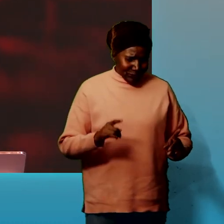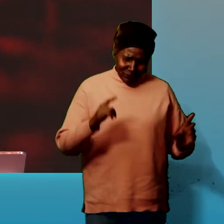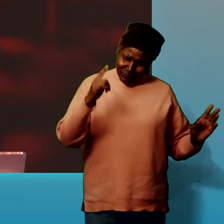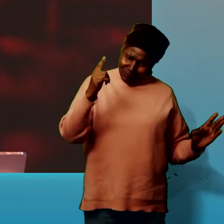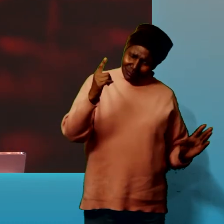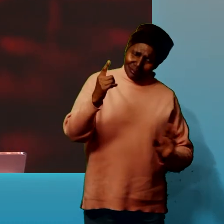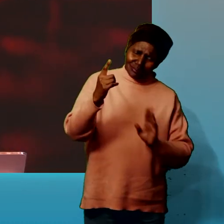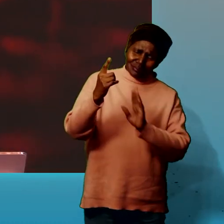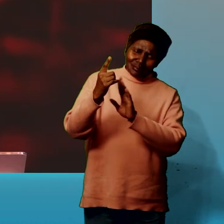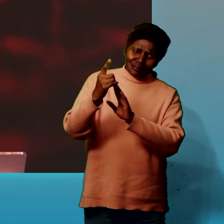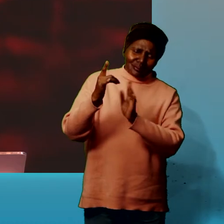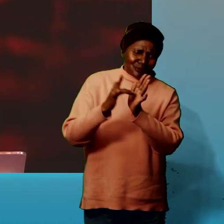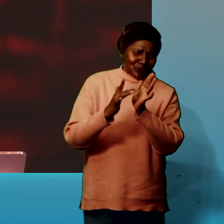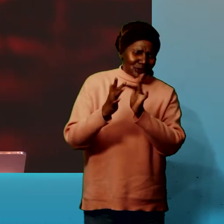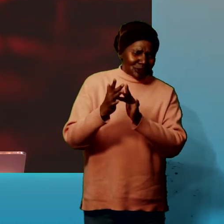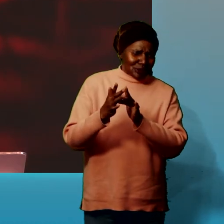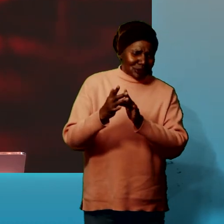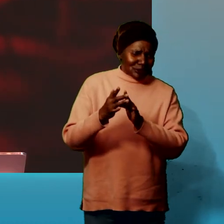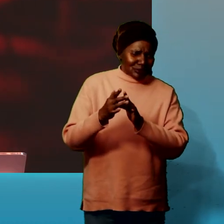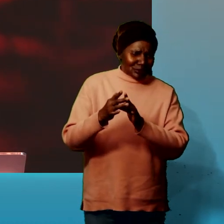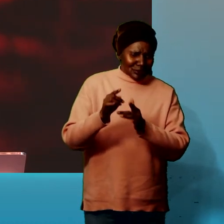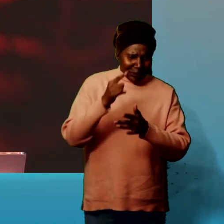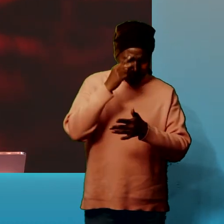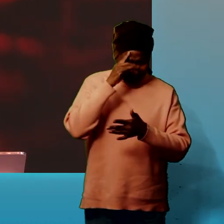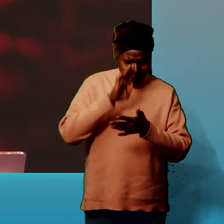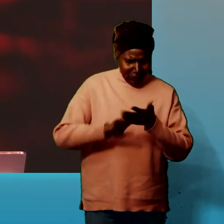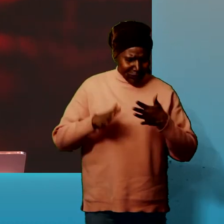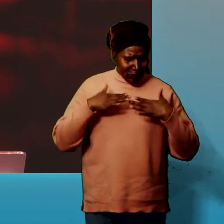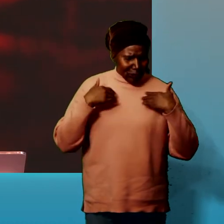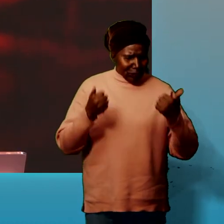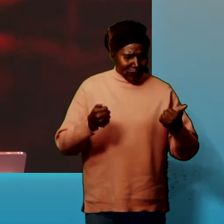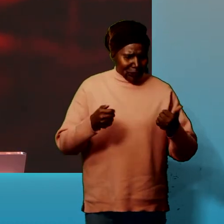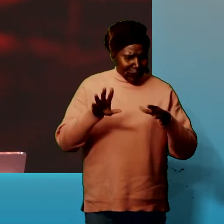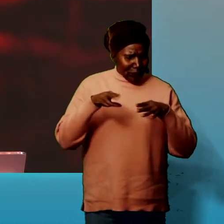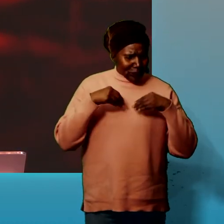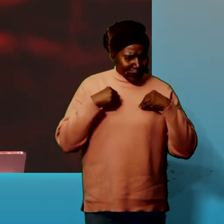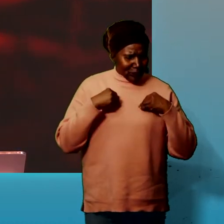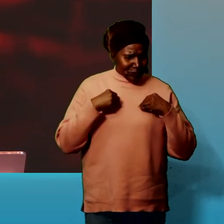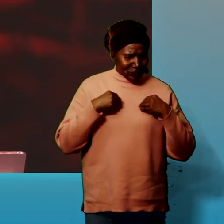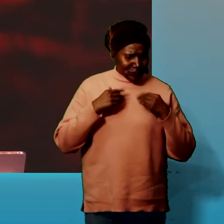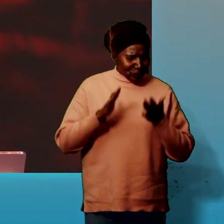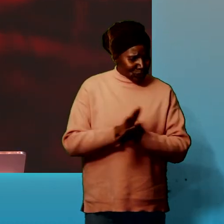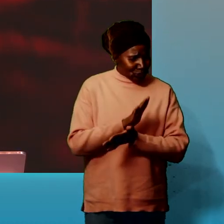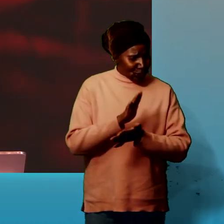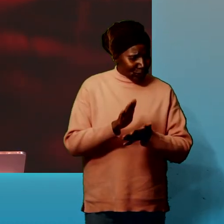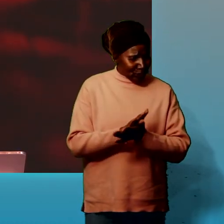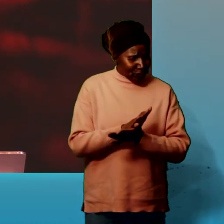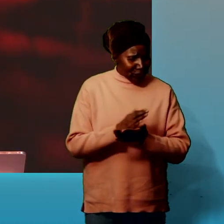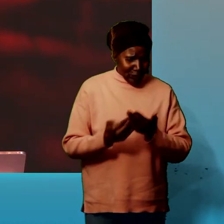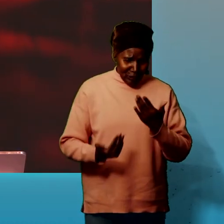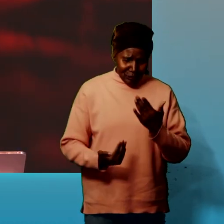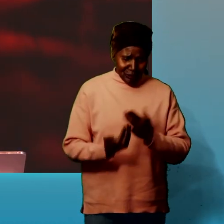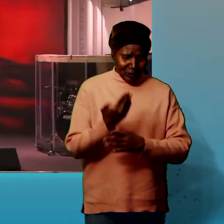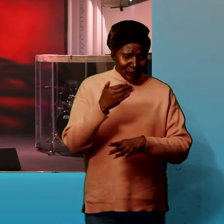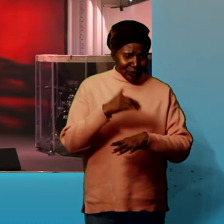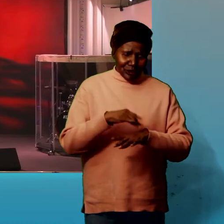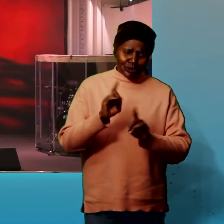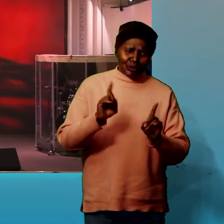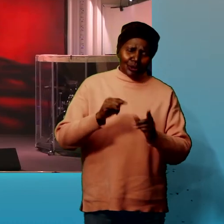find healing, find acceptance, receive joy, a fresh touch of